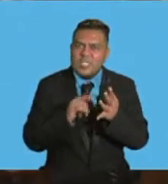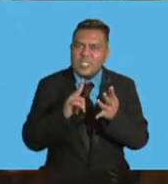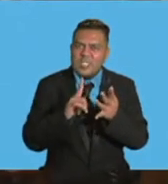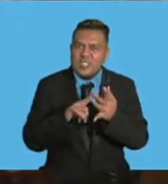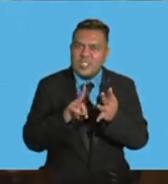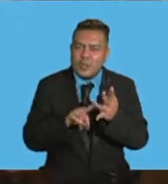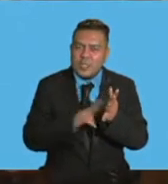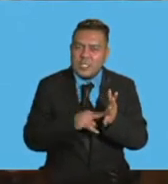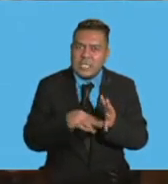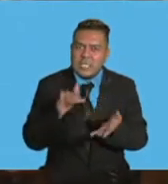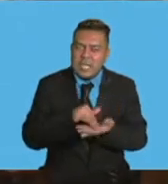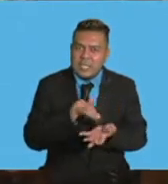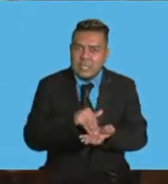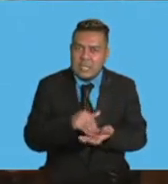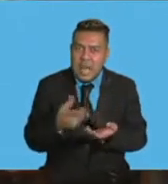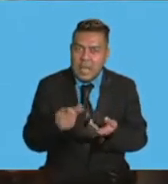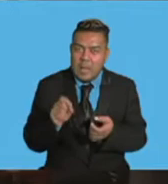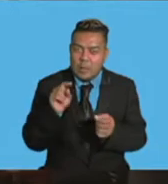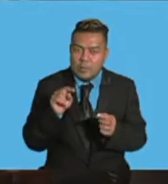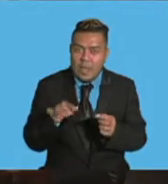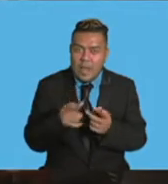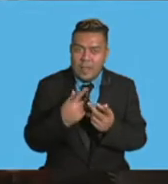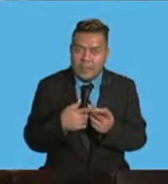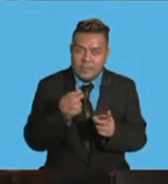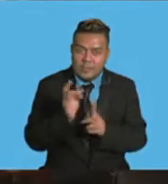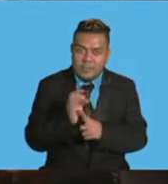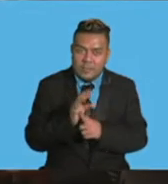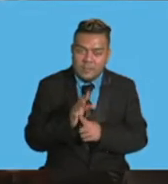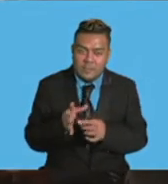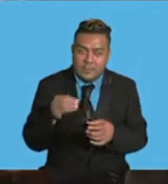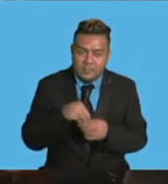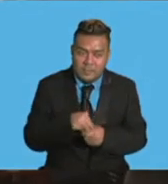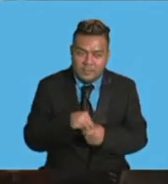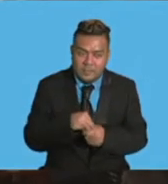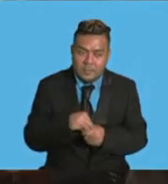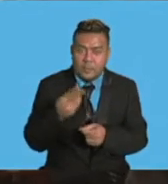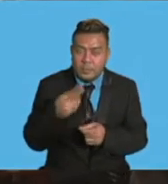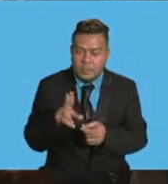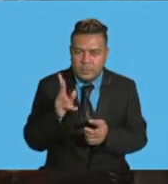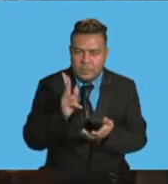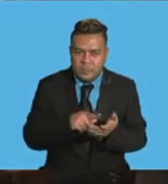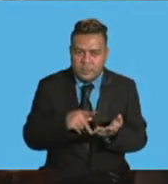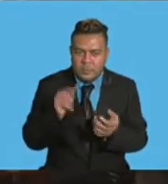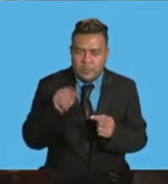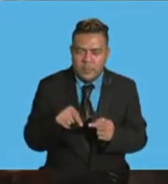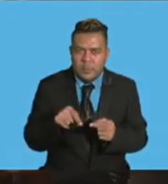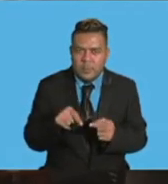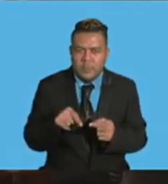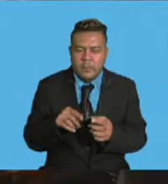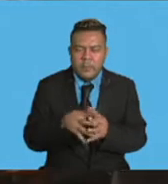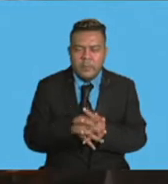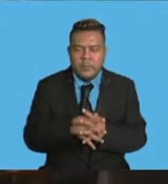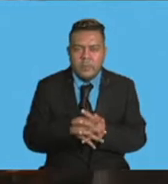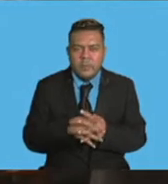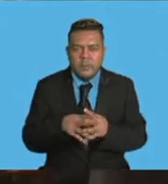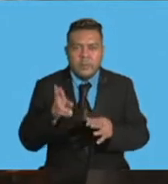center allows other key agencies to be part of that regional coordination